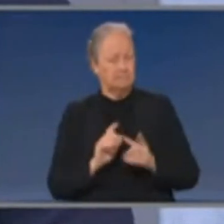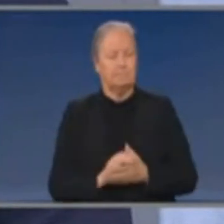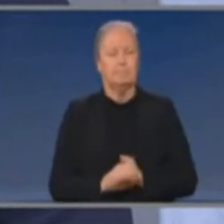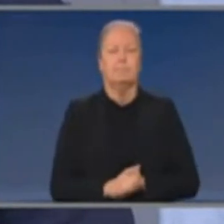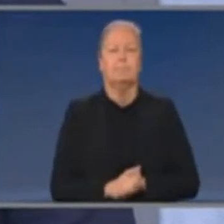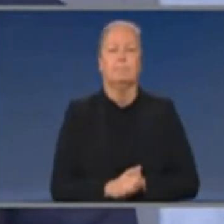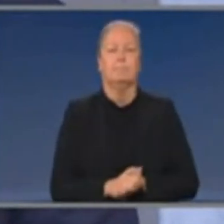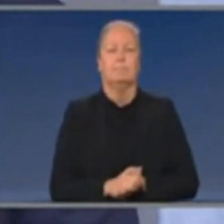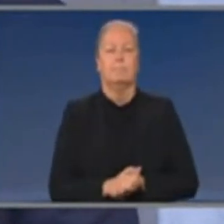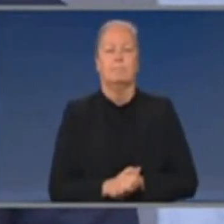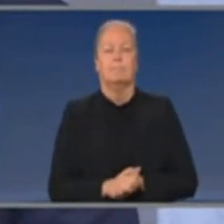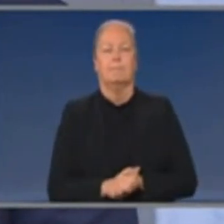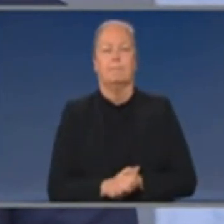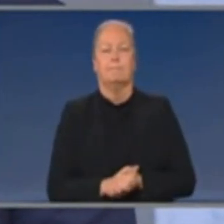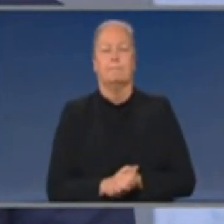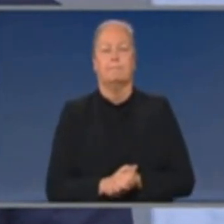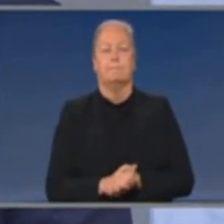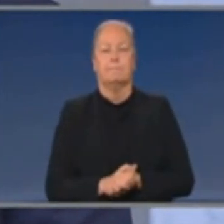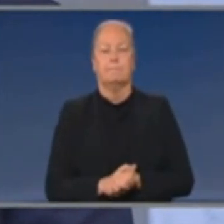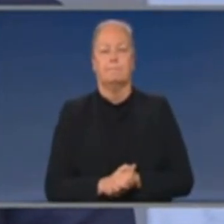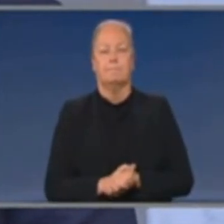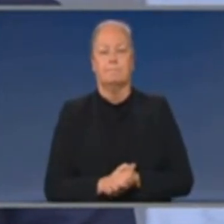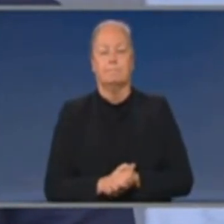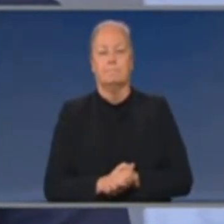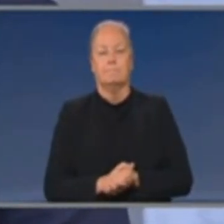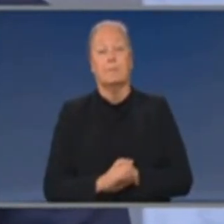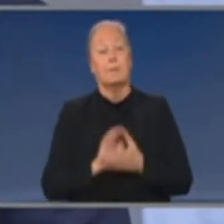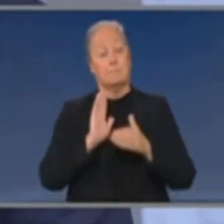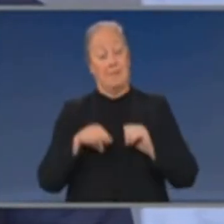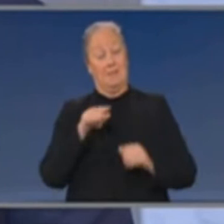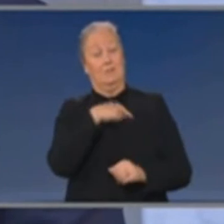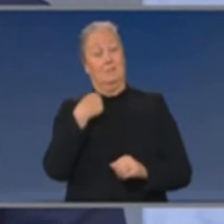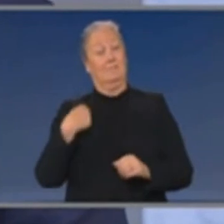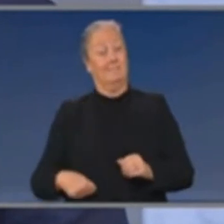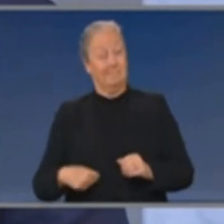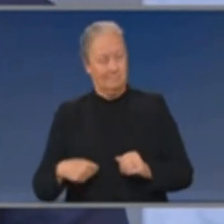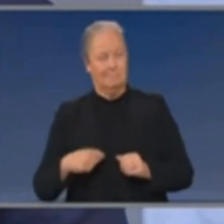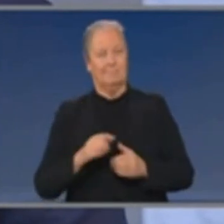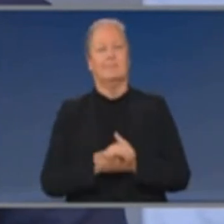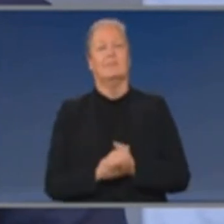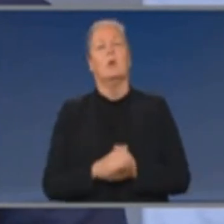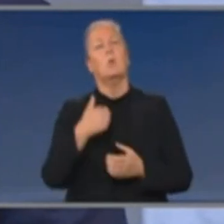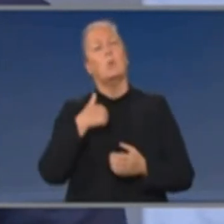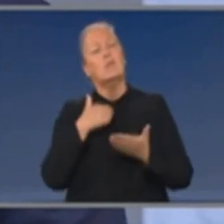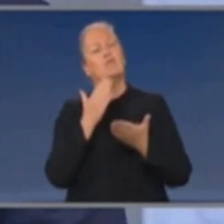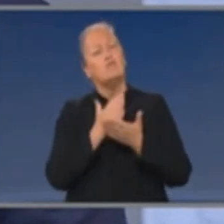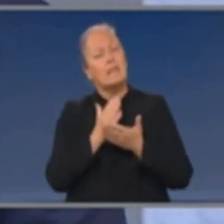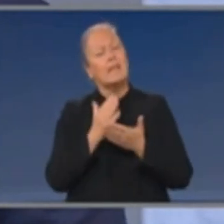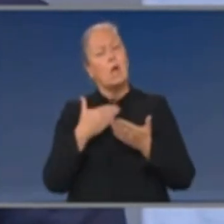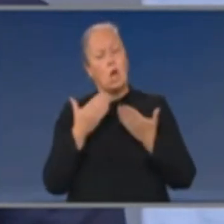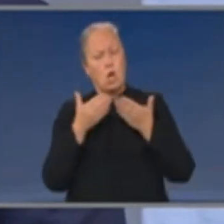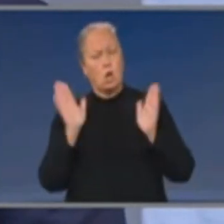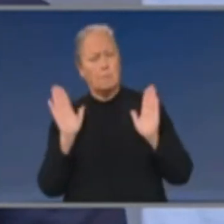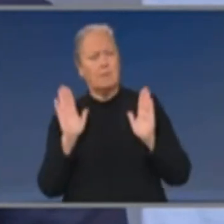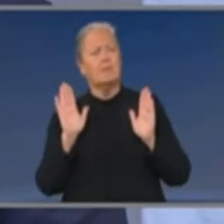a very constructive role in relation to the South China Sea. We had an observer status when the